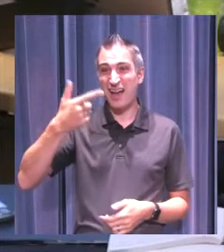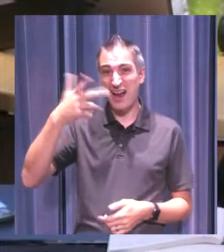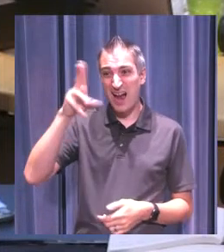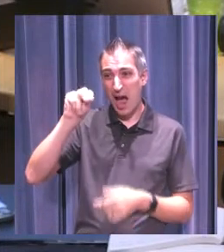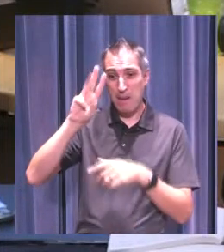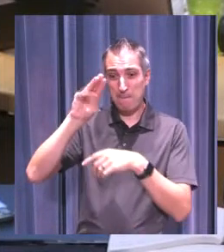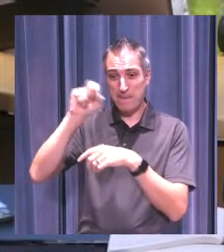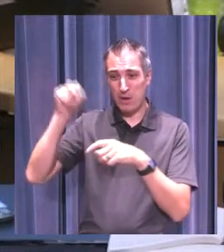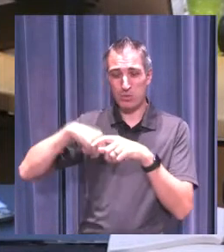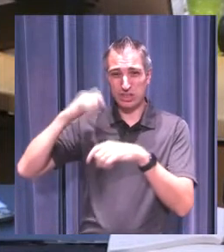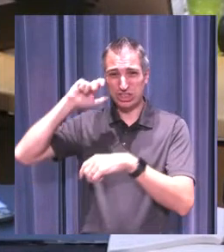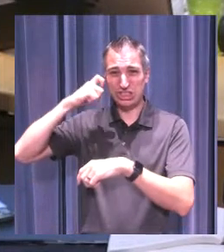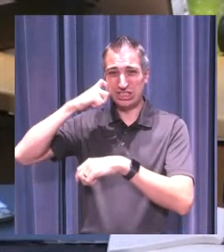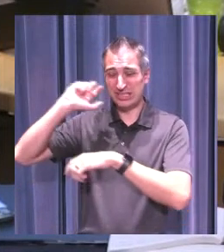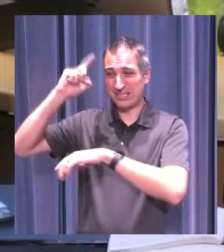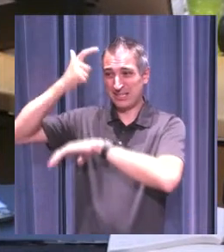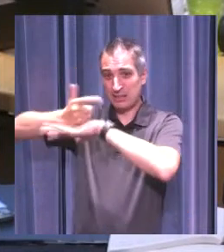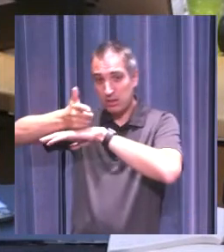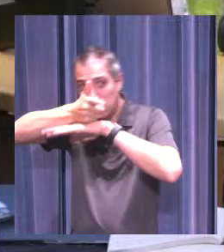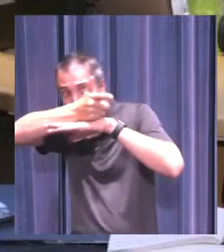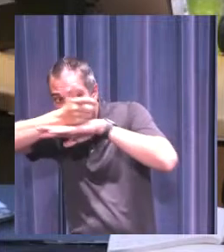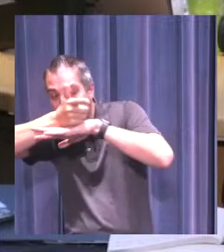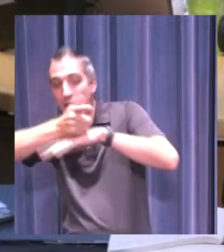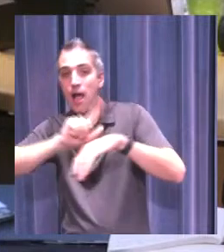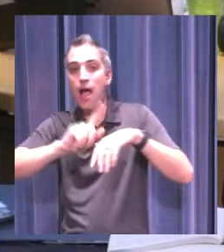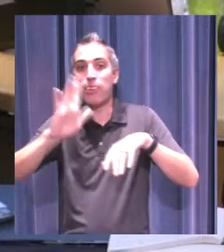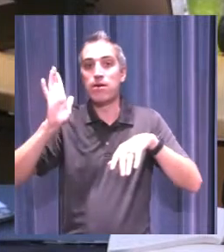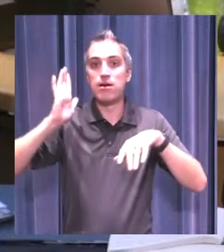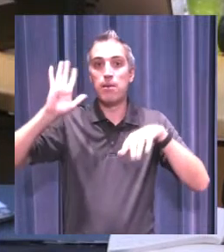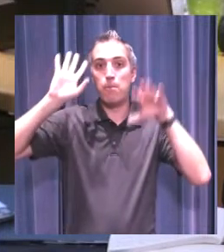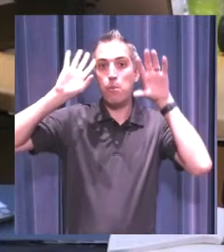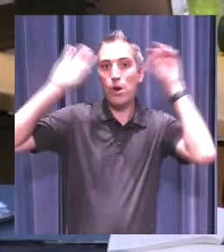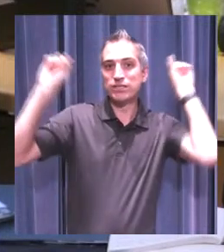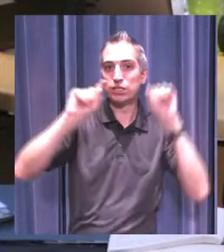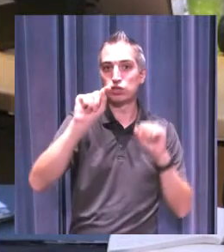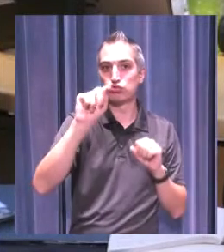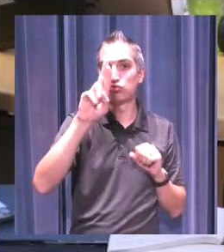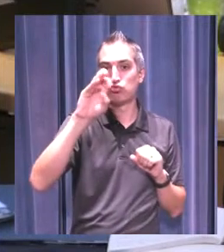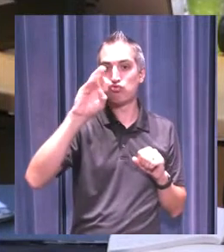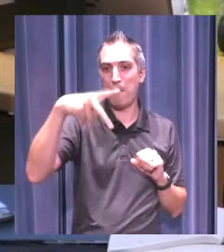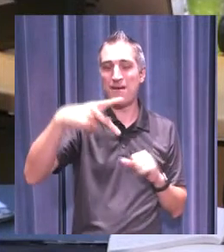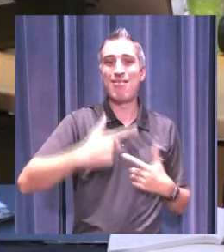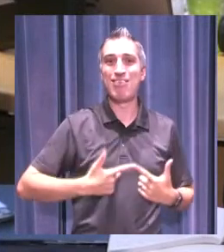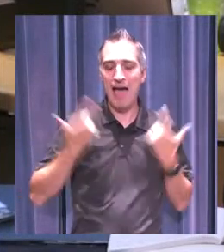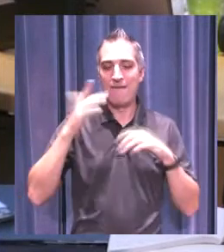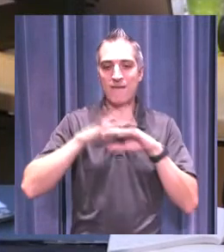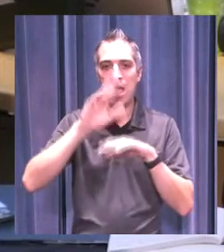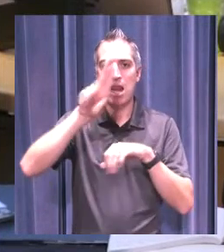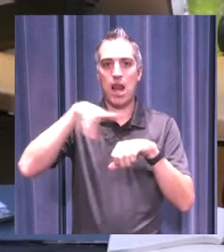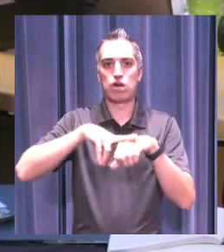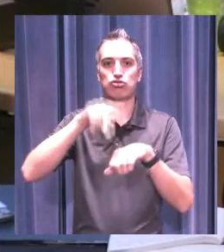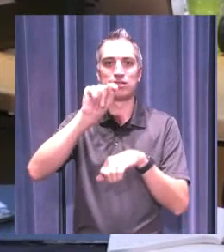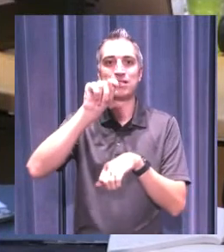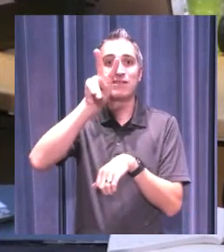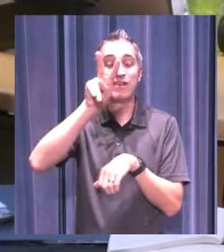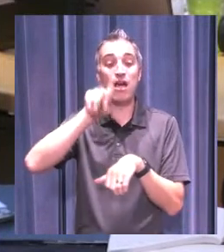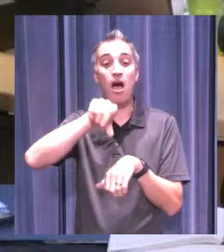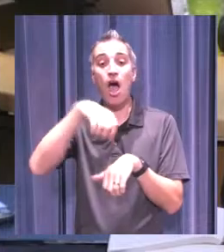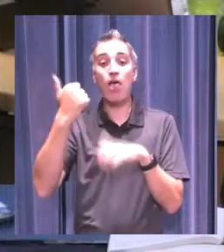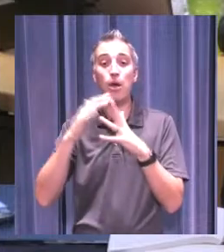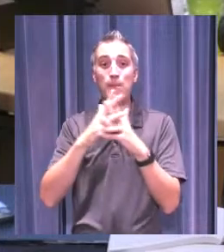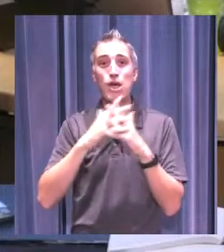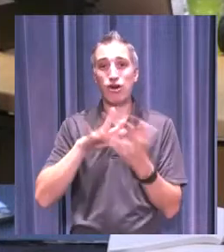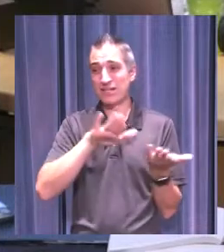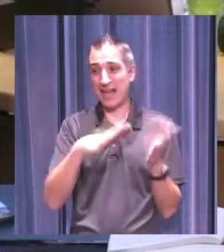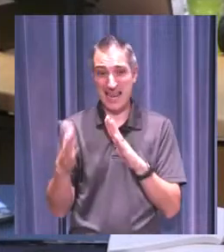top of a manufacturing plant and was shooting at President Trump live on national TV. A fellow American lost his life,